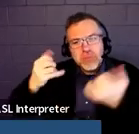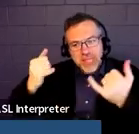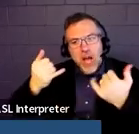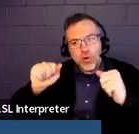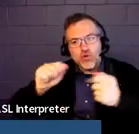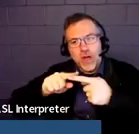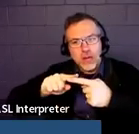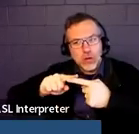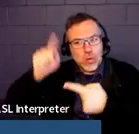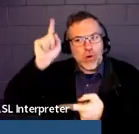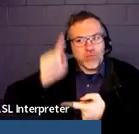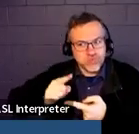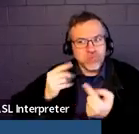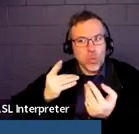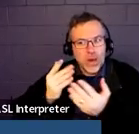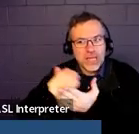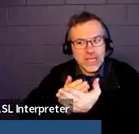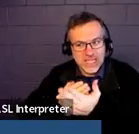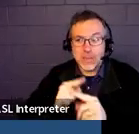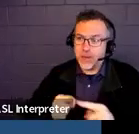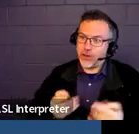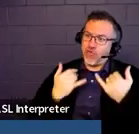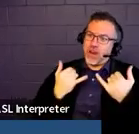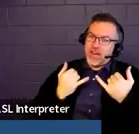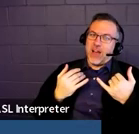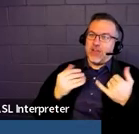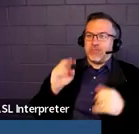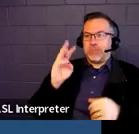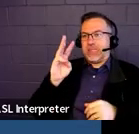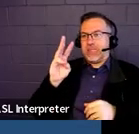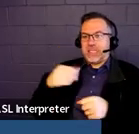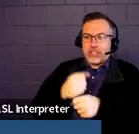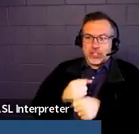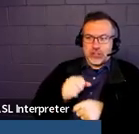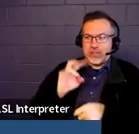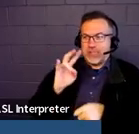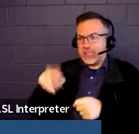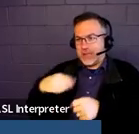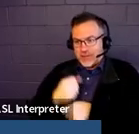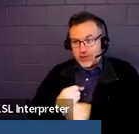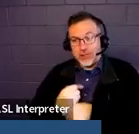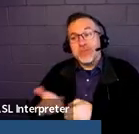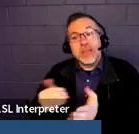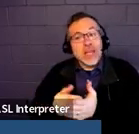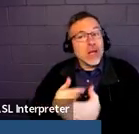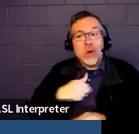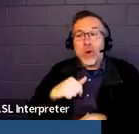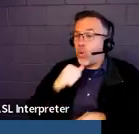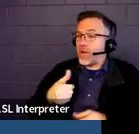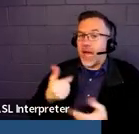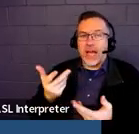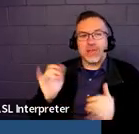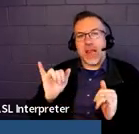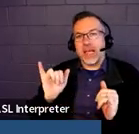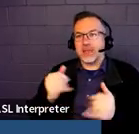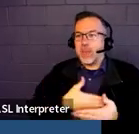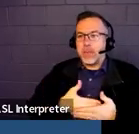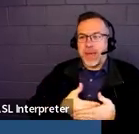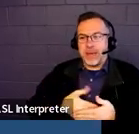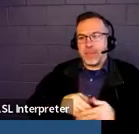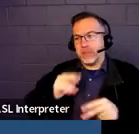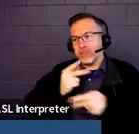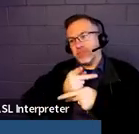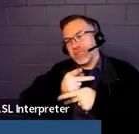right now. So I also want us to be very conscious. We are not babysitters. We can't keep them for